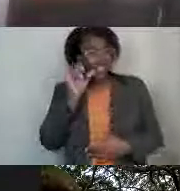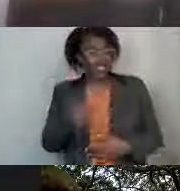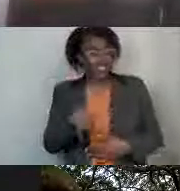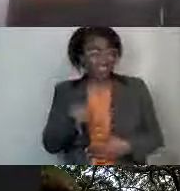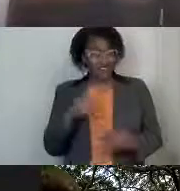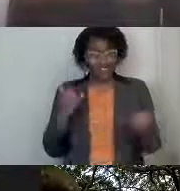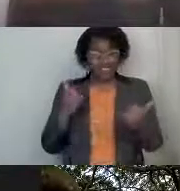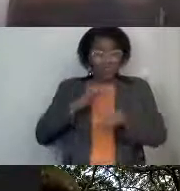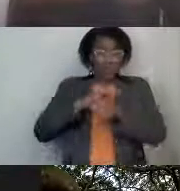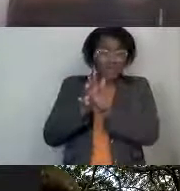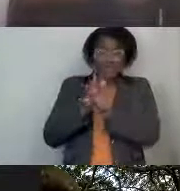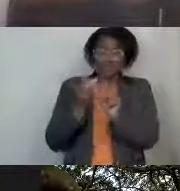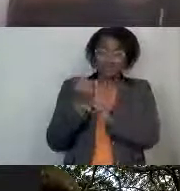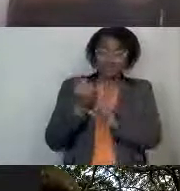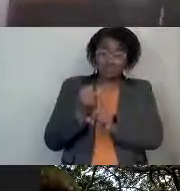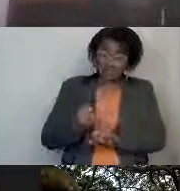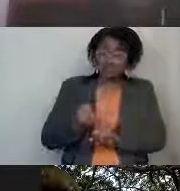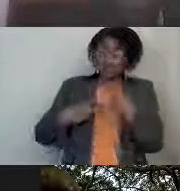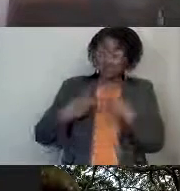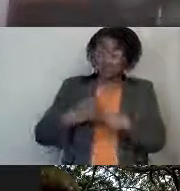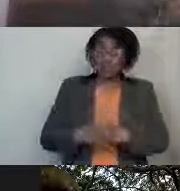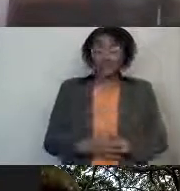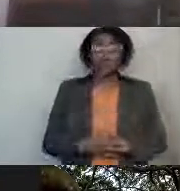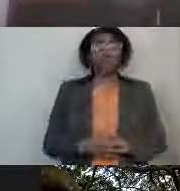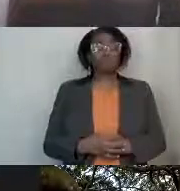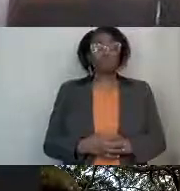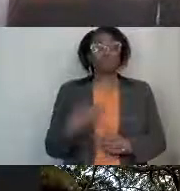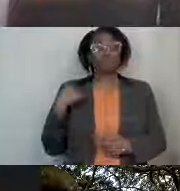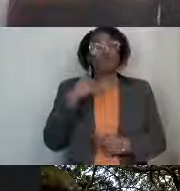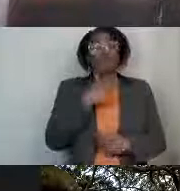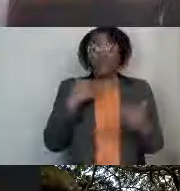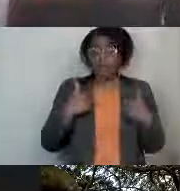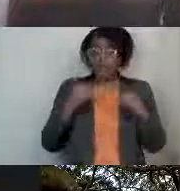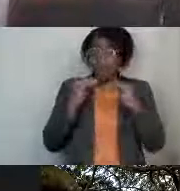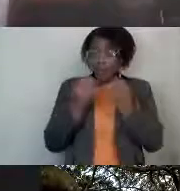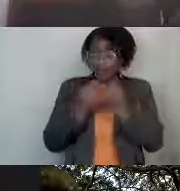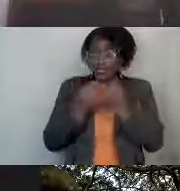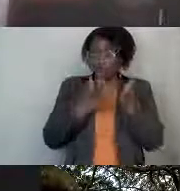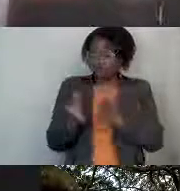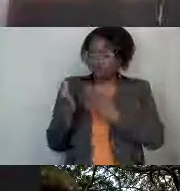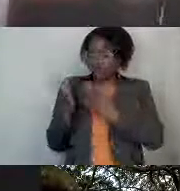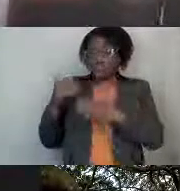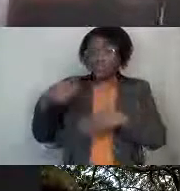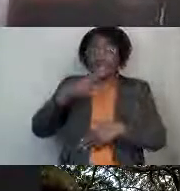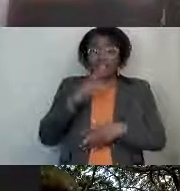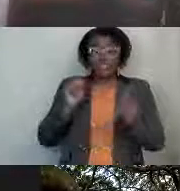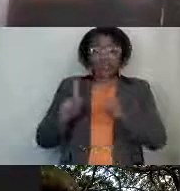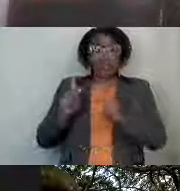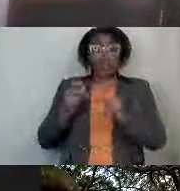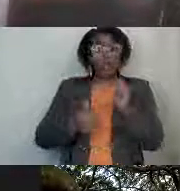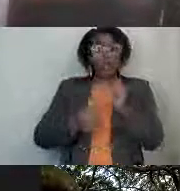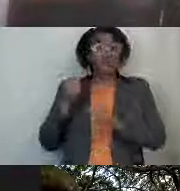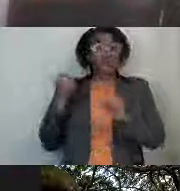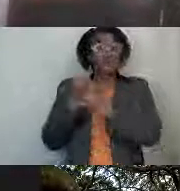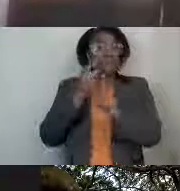this pandemic. We also know that when we're organizing these folks, the most impacted of them are Black and